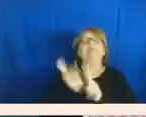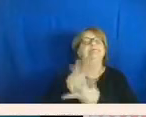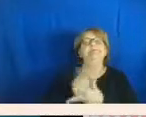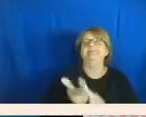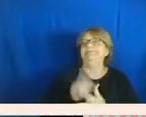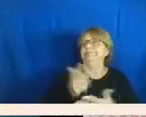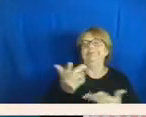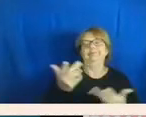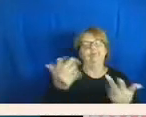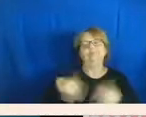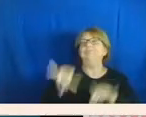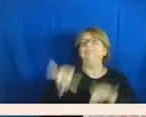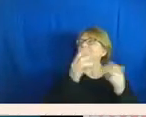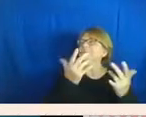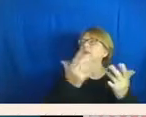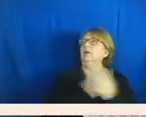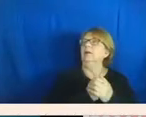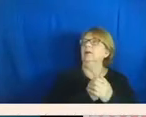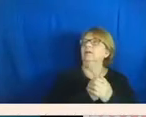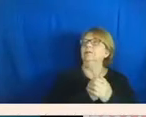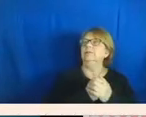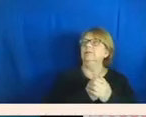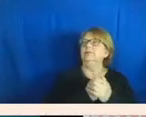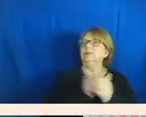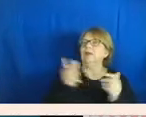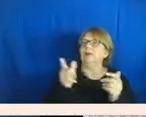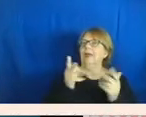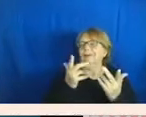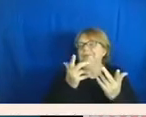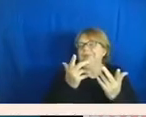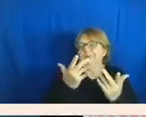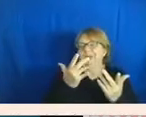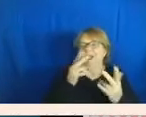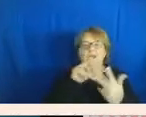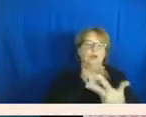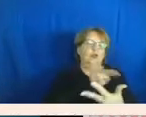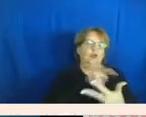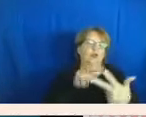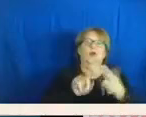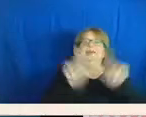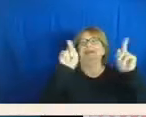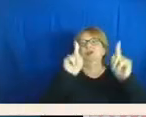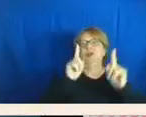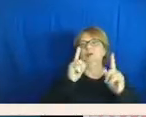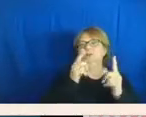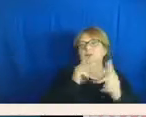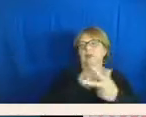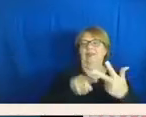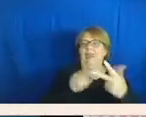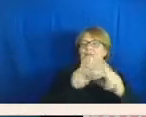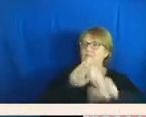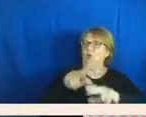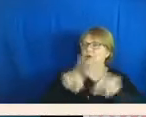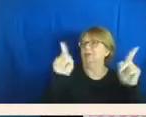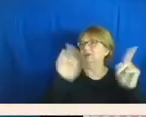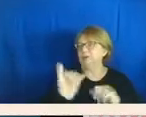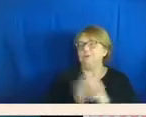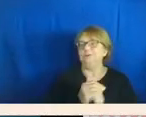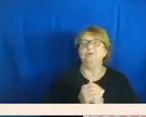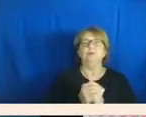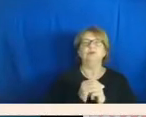for them to look very different in terms of reporting. So this is how you get in touch with these. But going to the next slide.